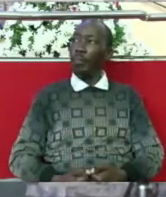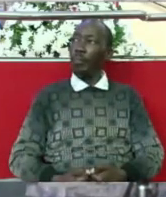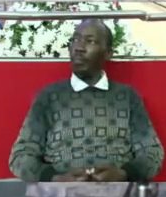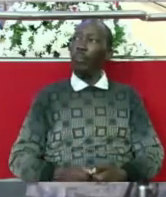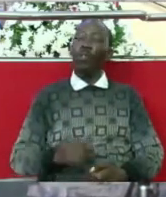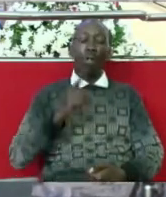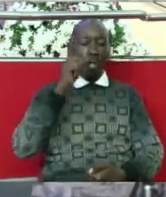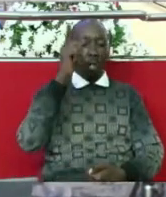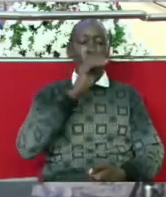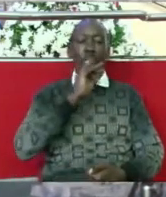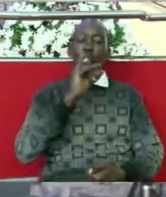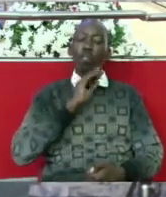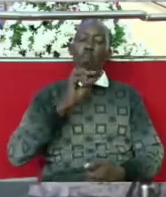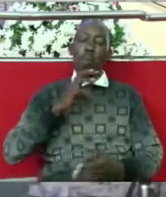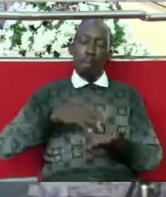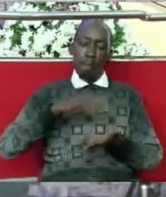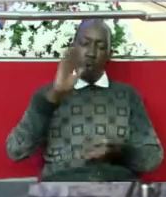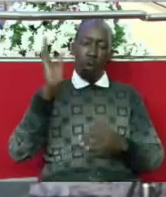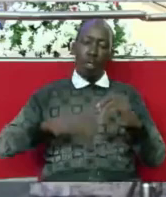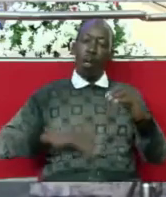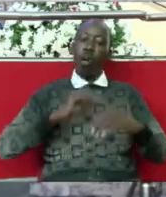He is more than willing.